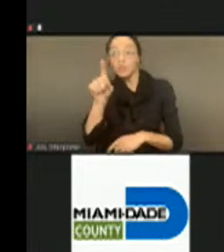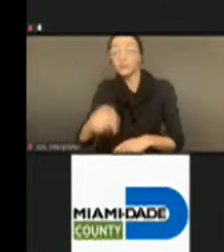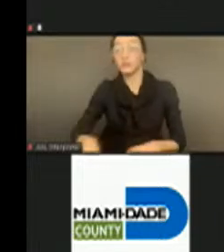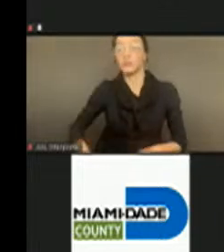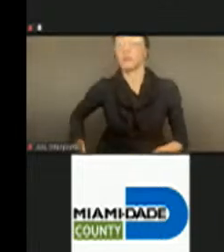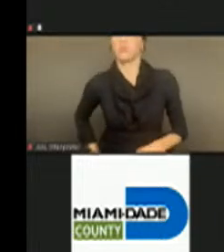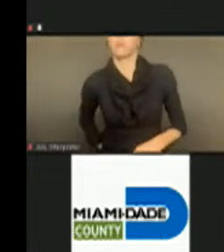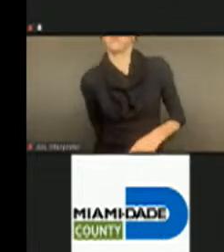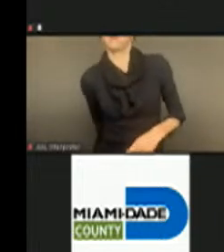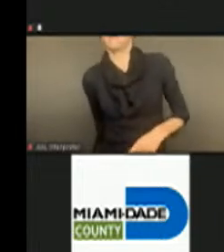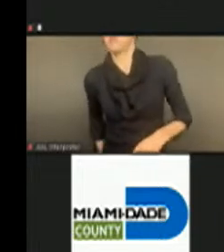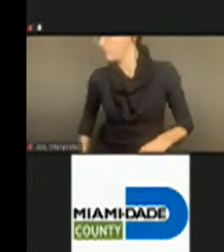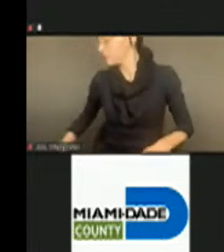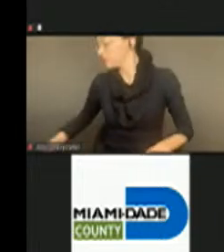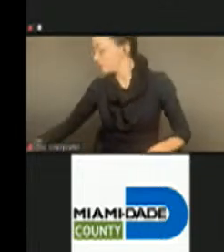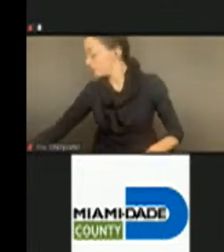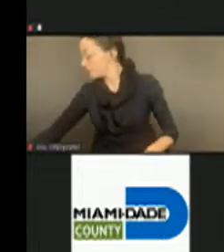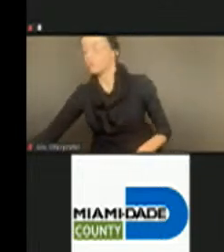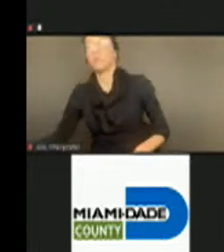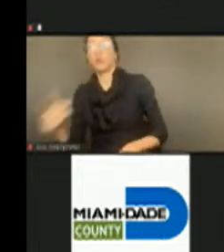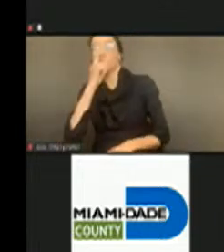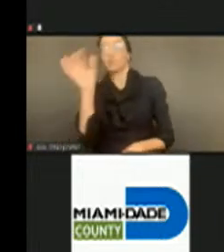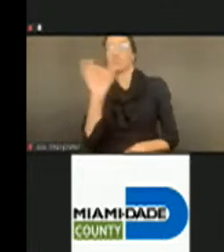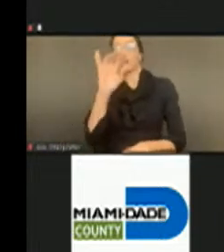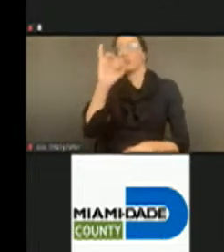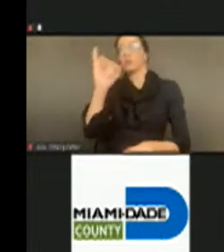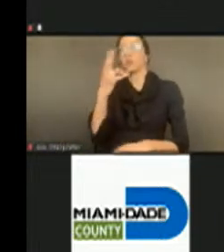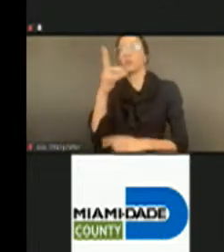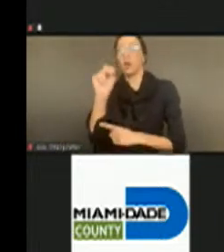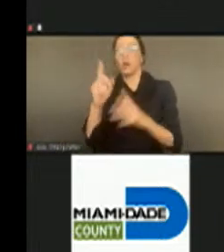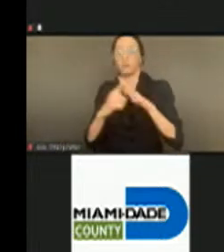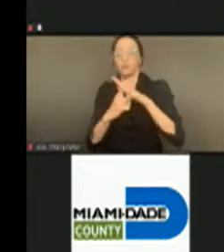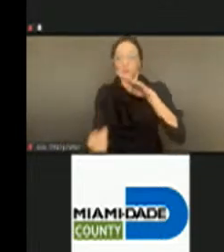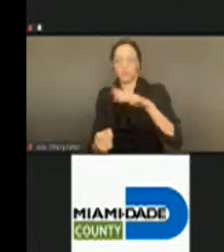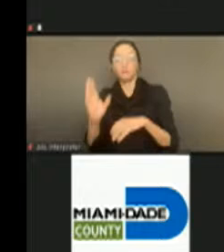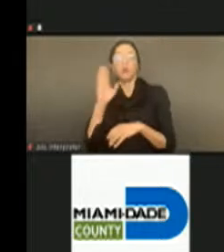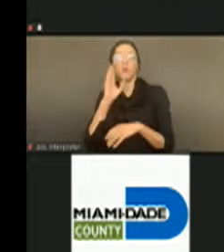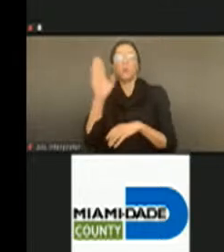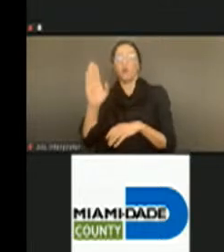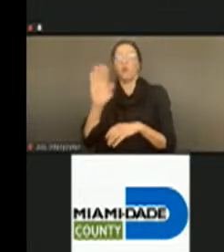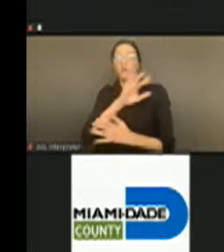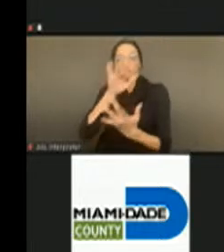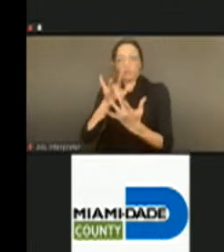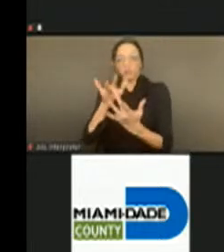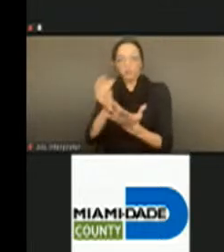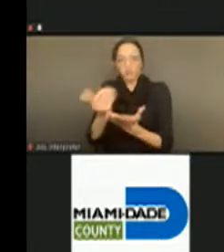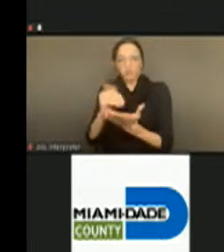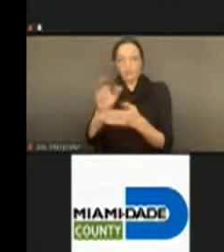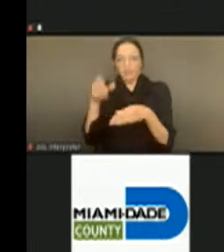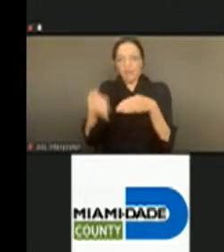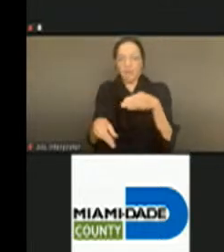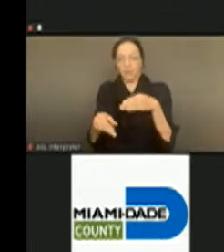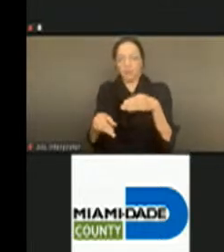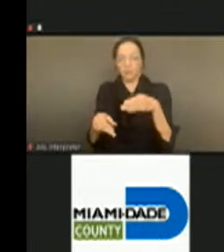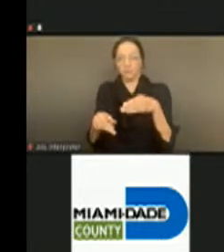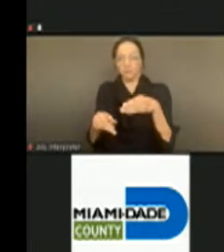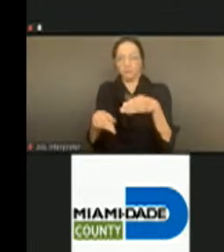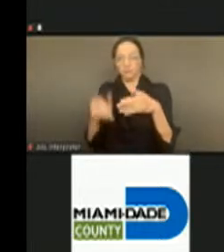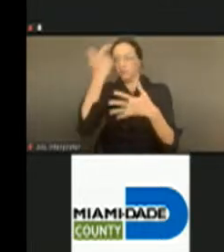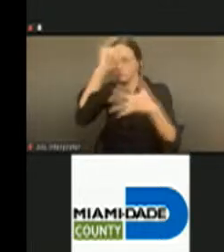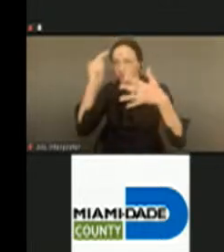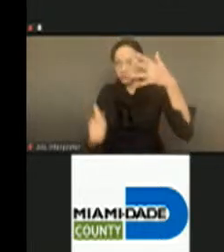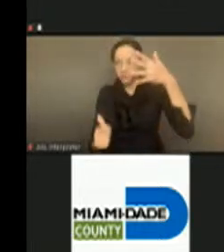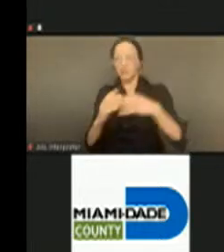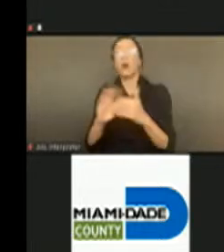Okay, looks like John dropped off. We'll get back to you at the end of the queue. The next speaker I have is